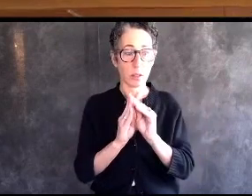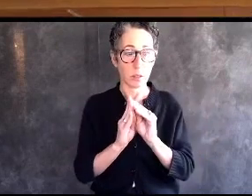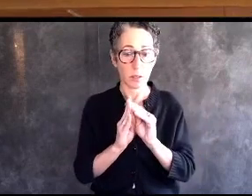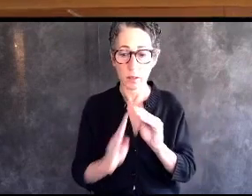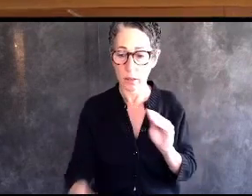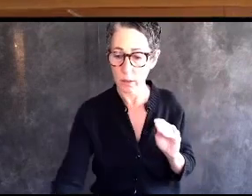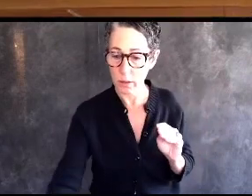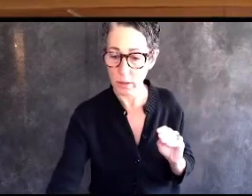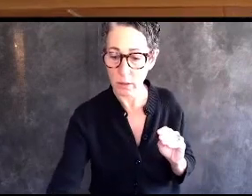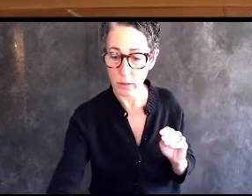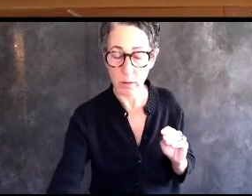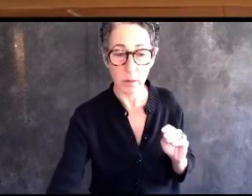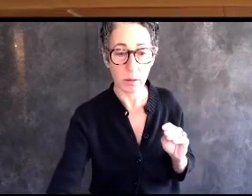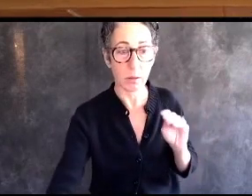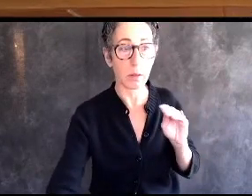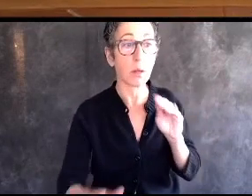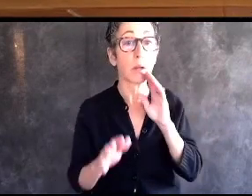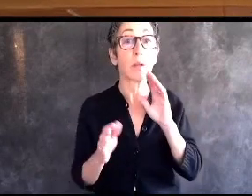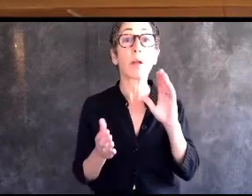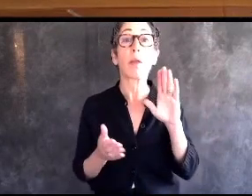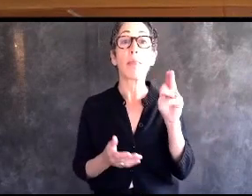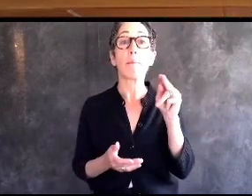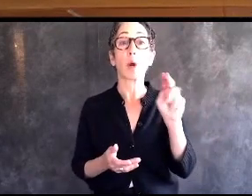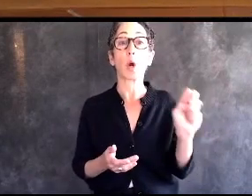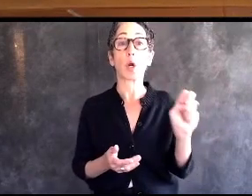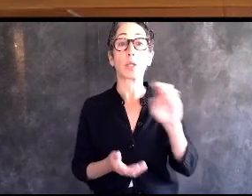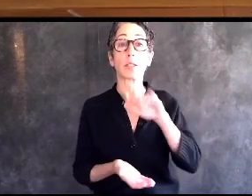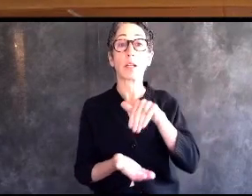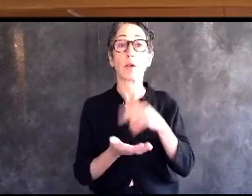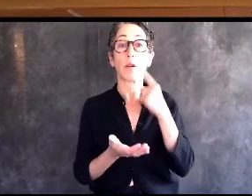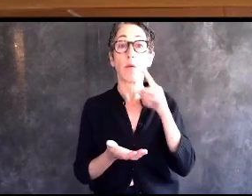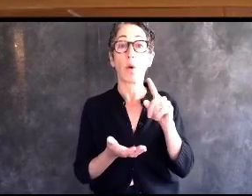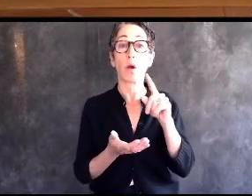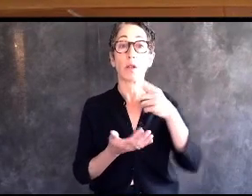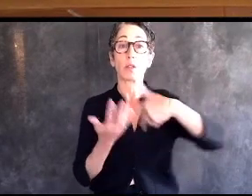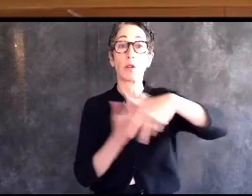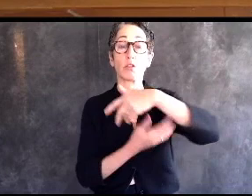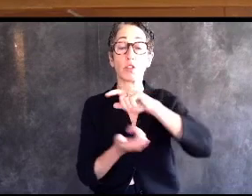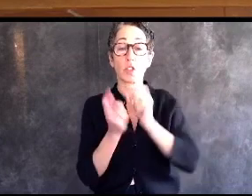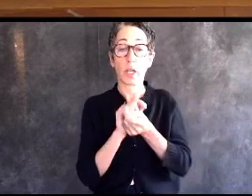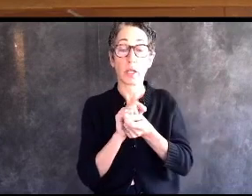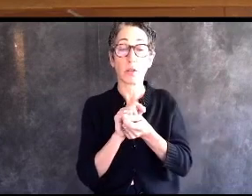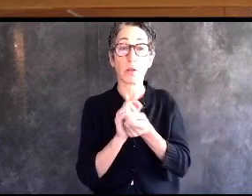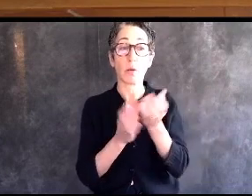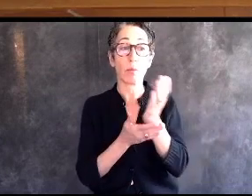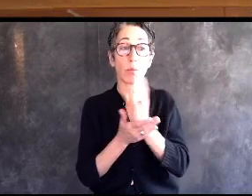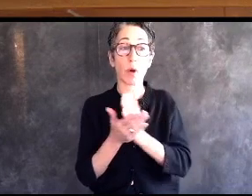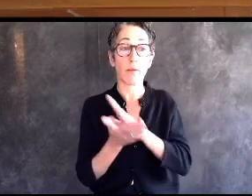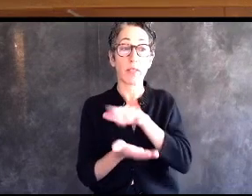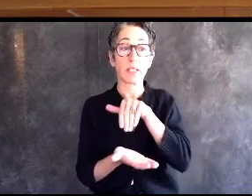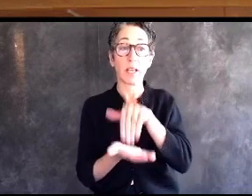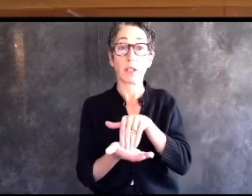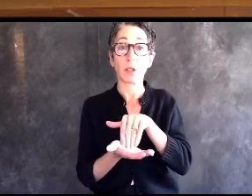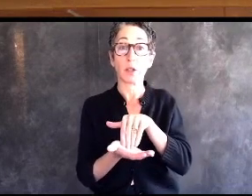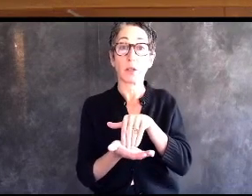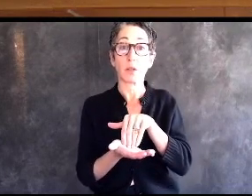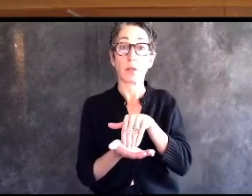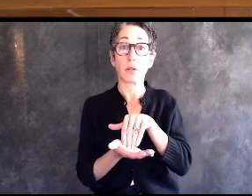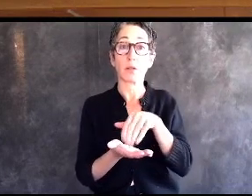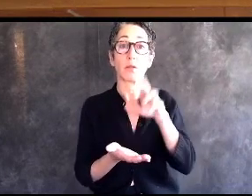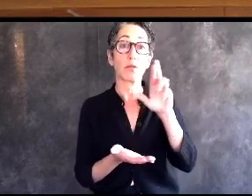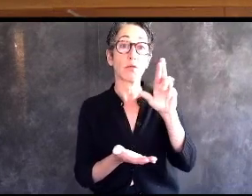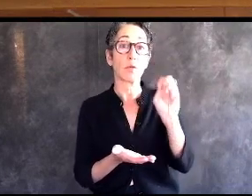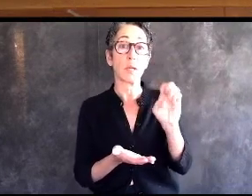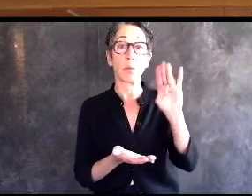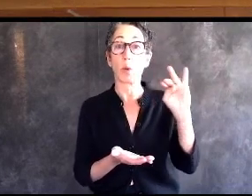is co-hosted by the Burns Center for Social Change at Northeastern and is part of the center's Rebooting Democracy in the Age of AI. Talk